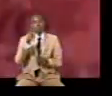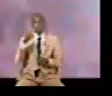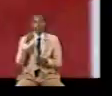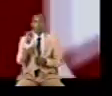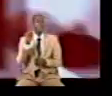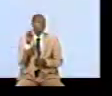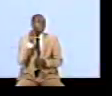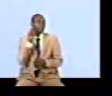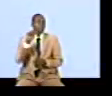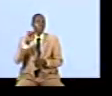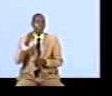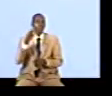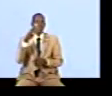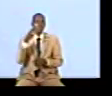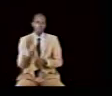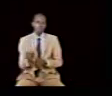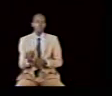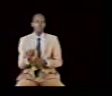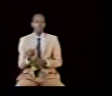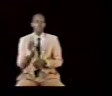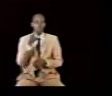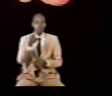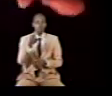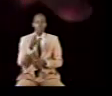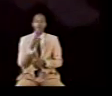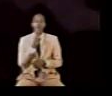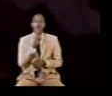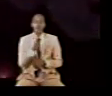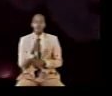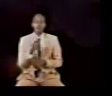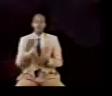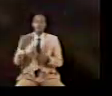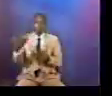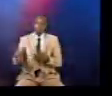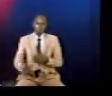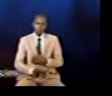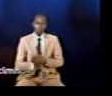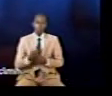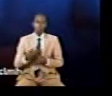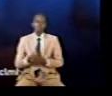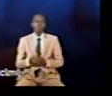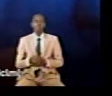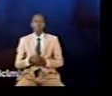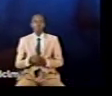Paris, France. You are welcome.